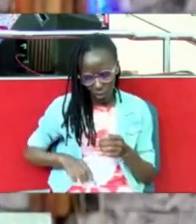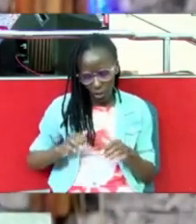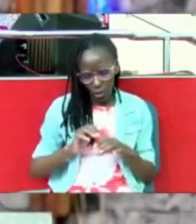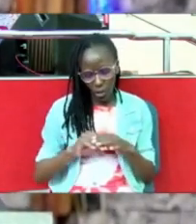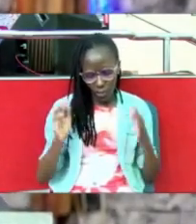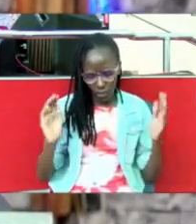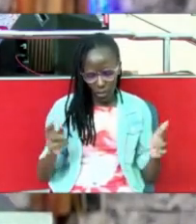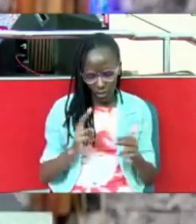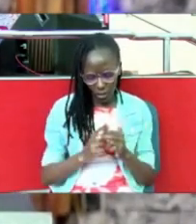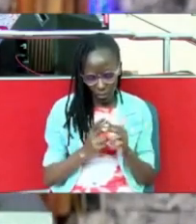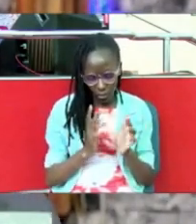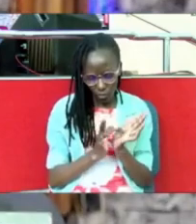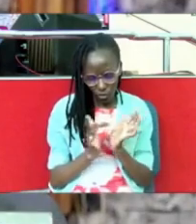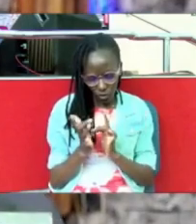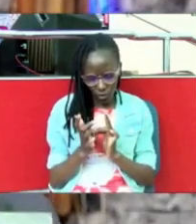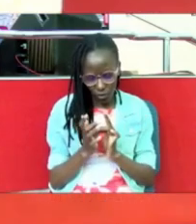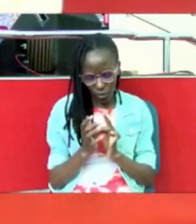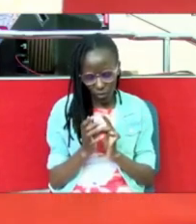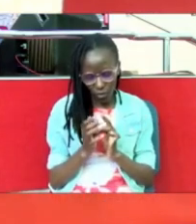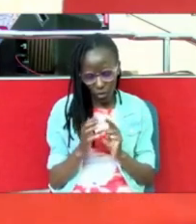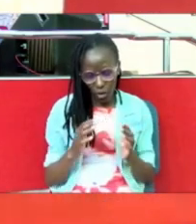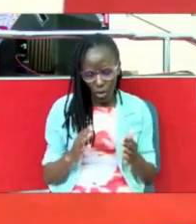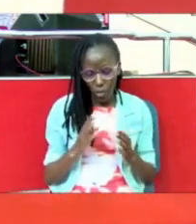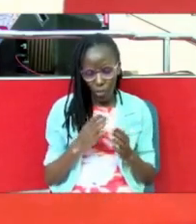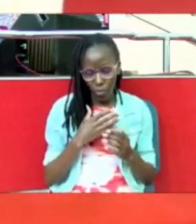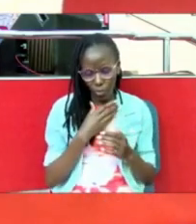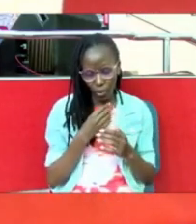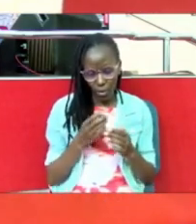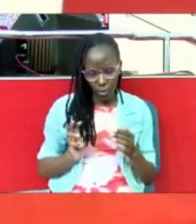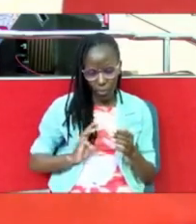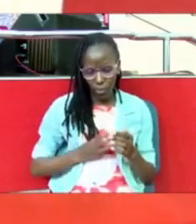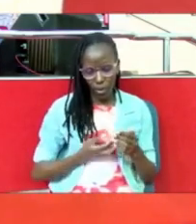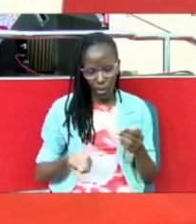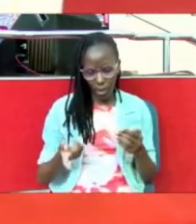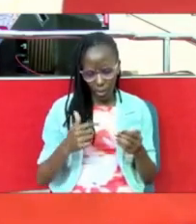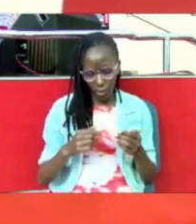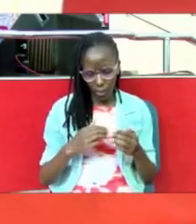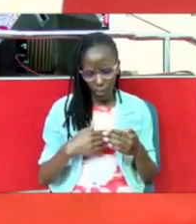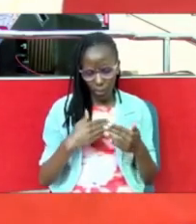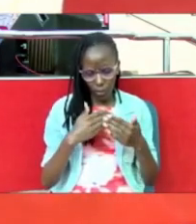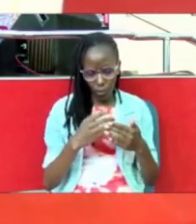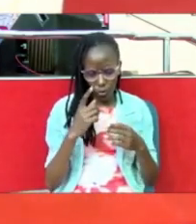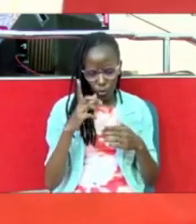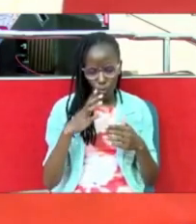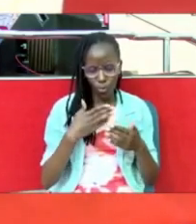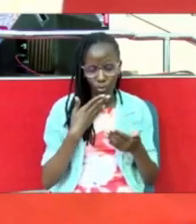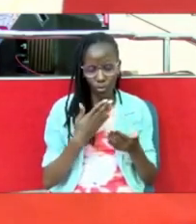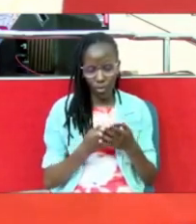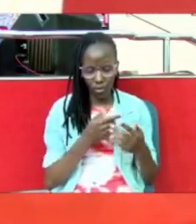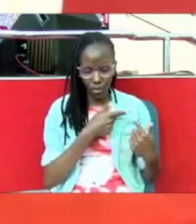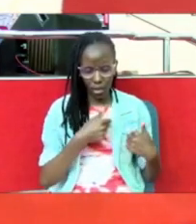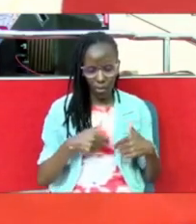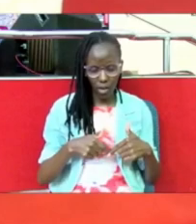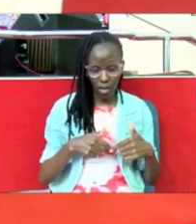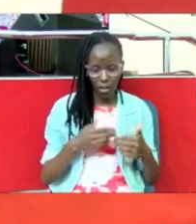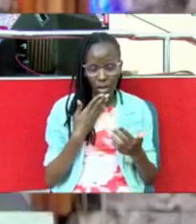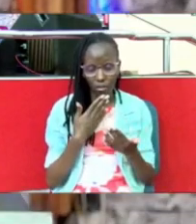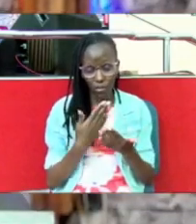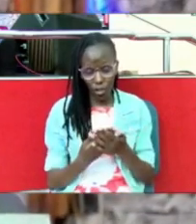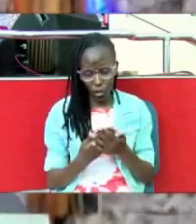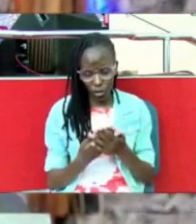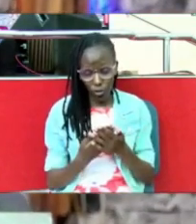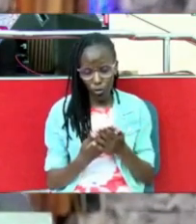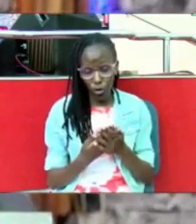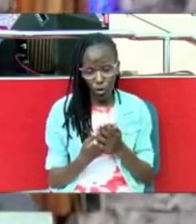name of Jesus, we want to come before you, Lord, with thanksgiving, Lord, in our hearts. Thank you, Jehovah God, for ministering to us,